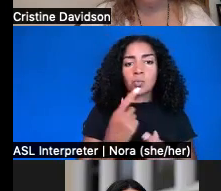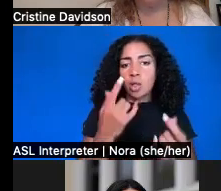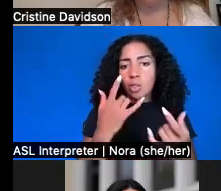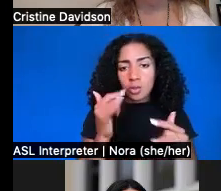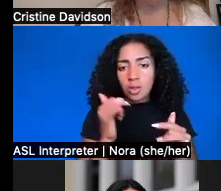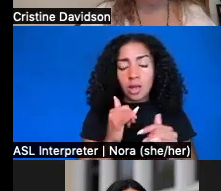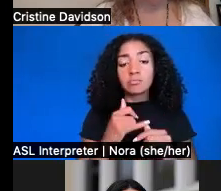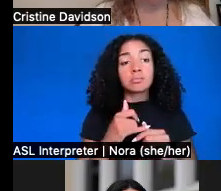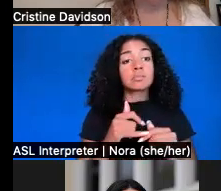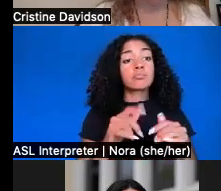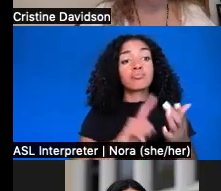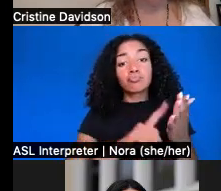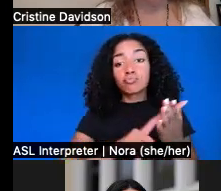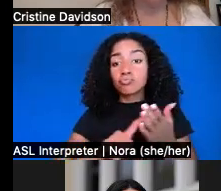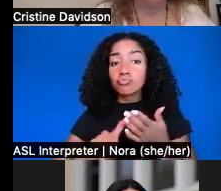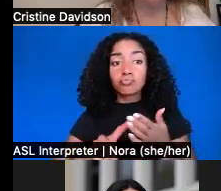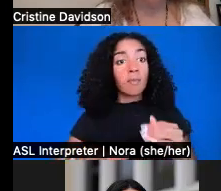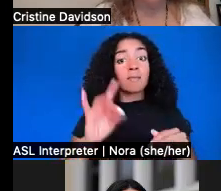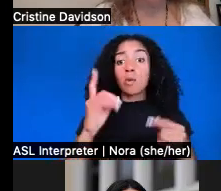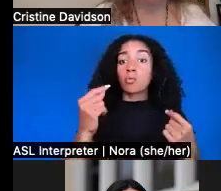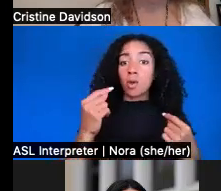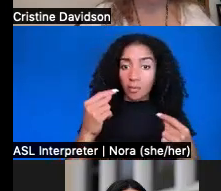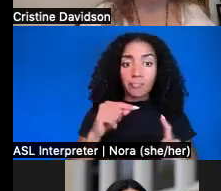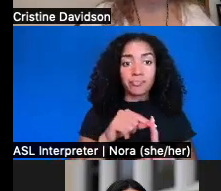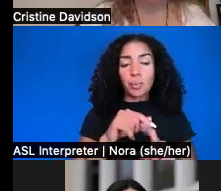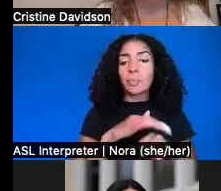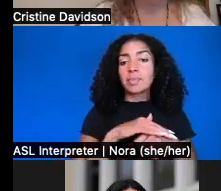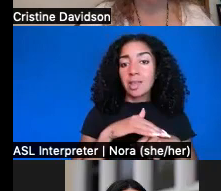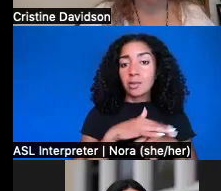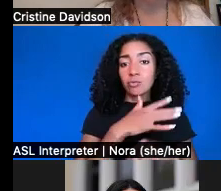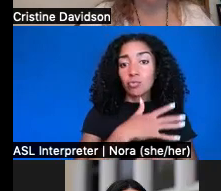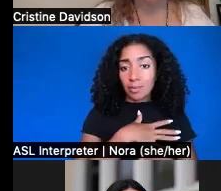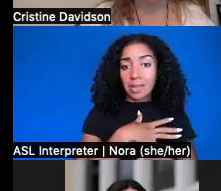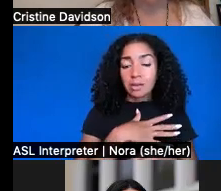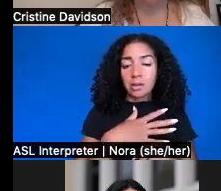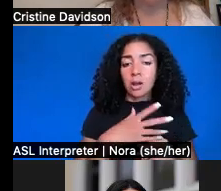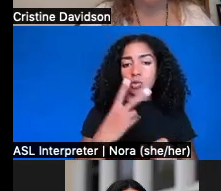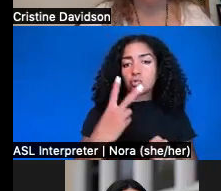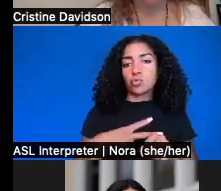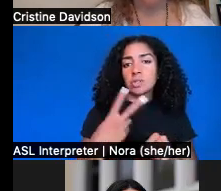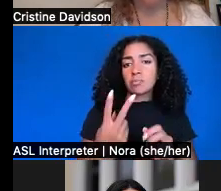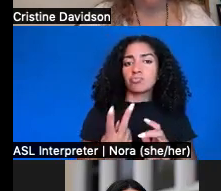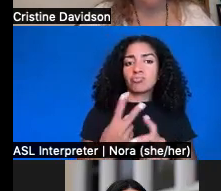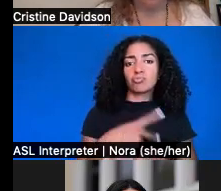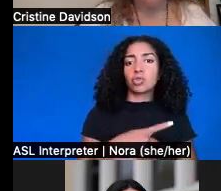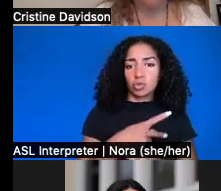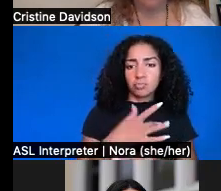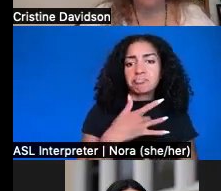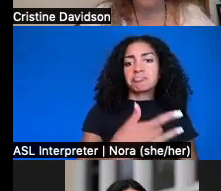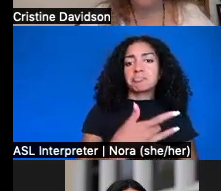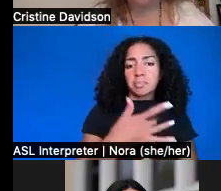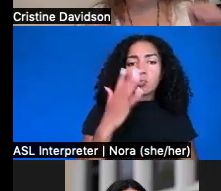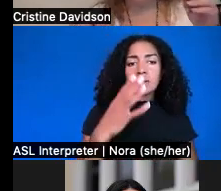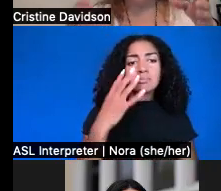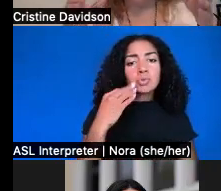more likely to be sexually assaulted than other women in the US, and 86% were non-Native. So we have to